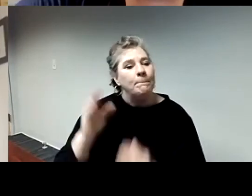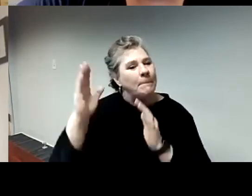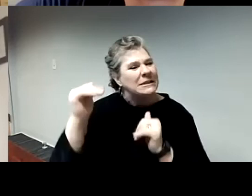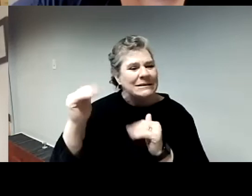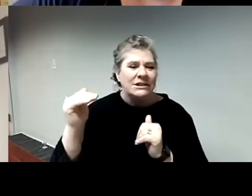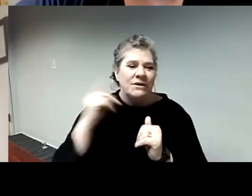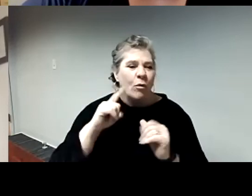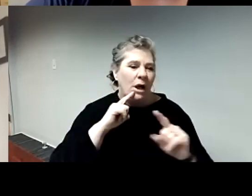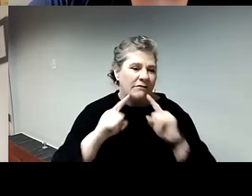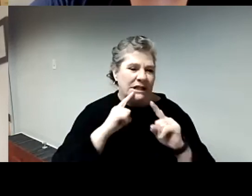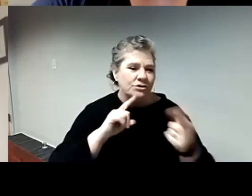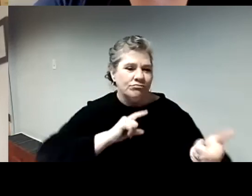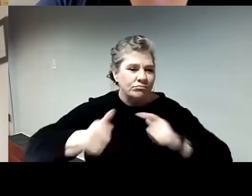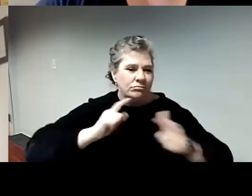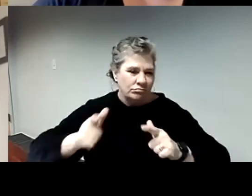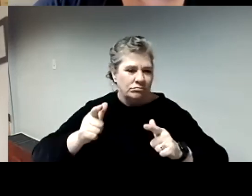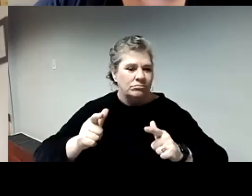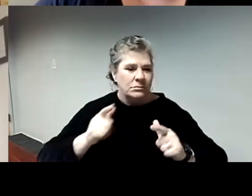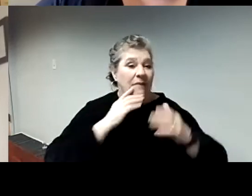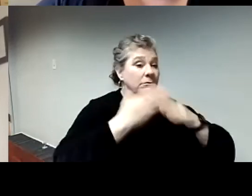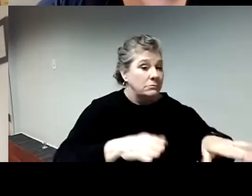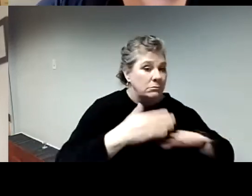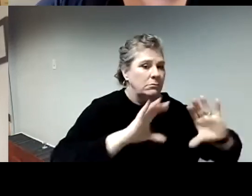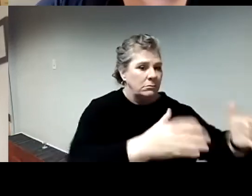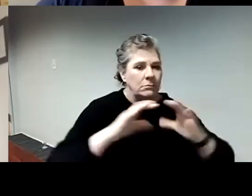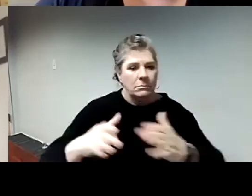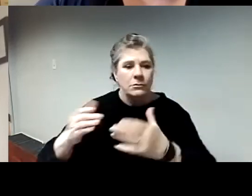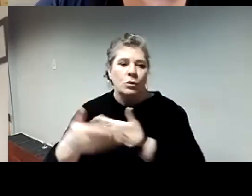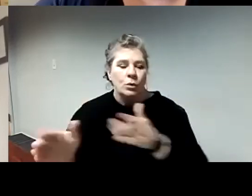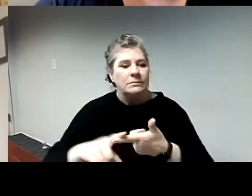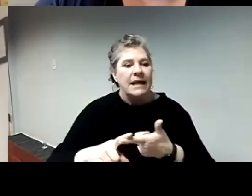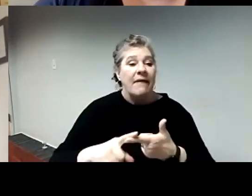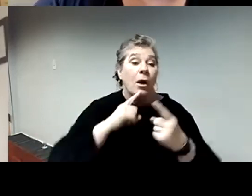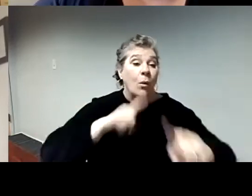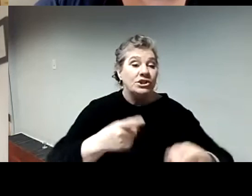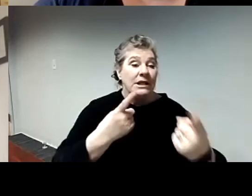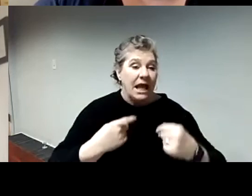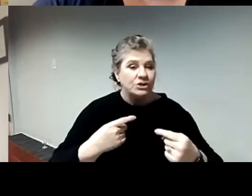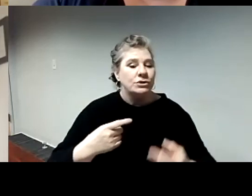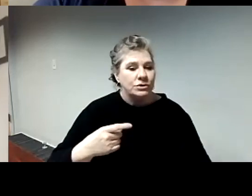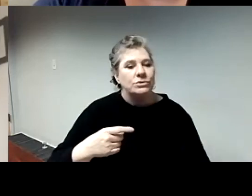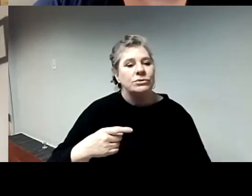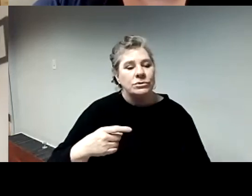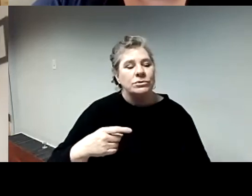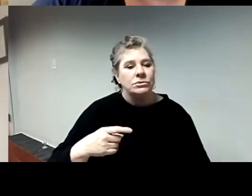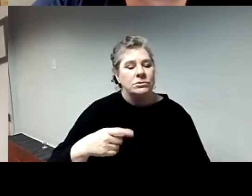expectations for the conversation that we're going to be having in the breakout rooms, as well as the Q&A with panelists following those breakout rooms.